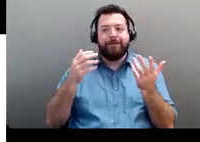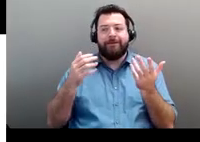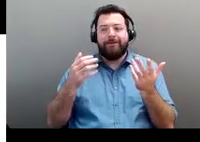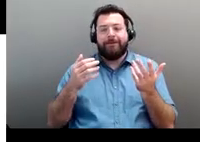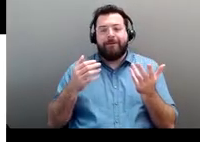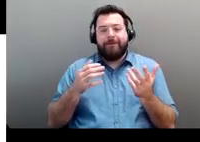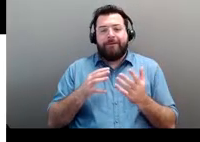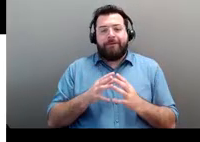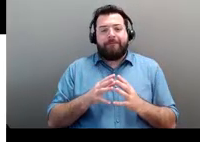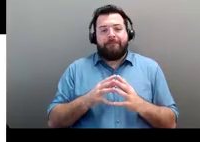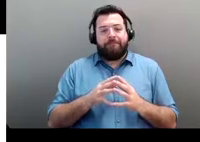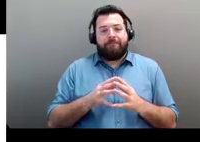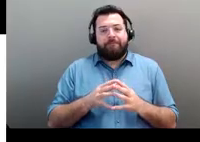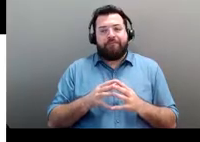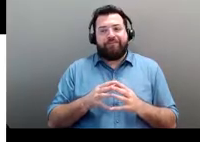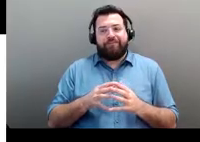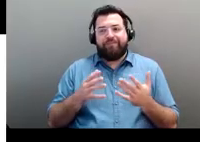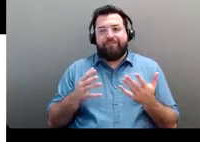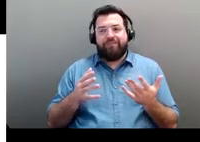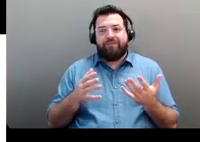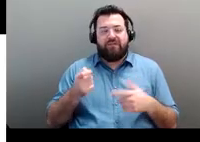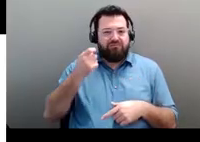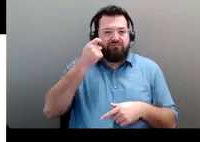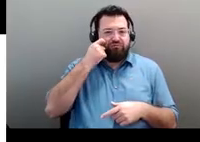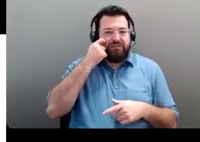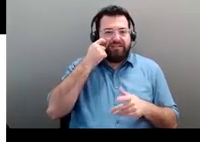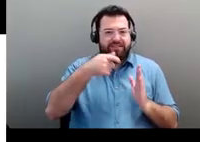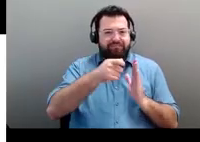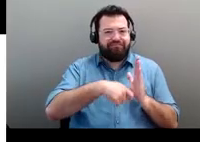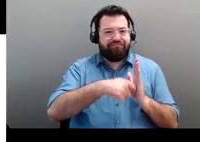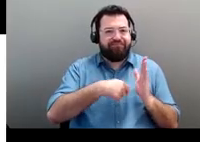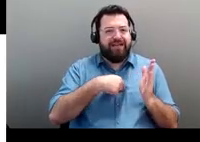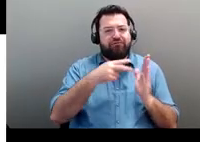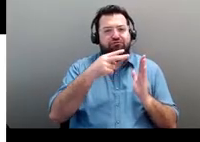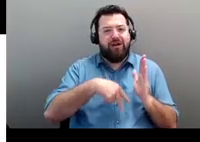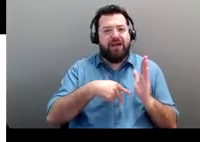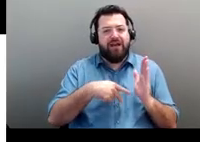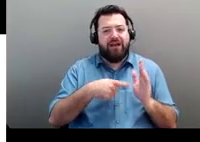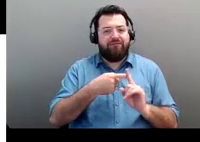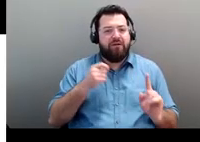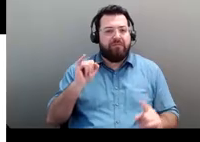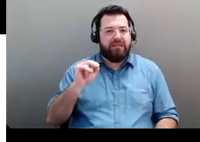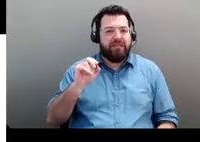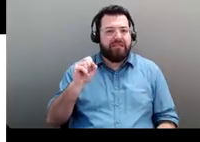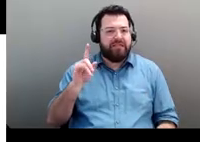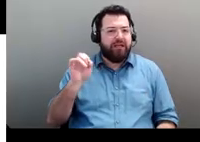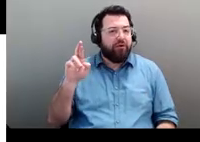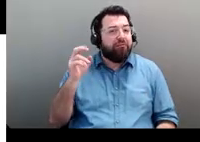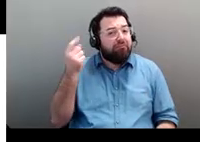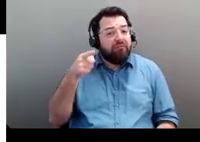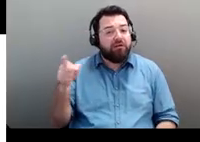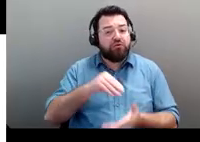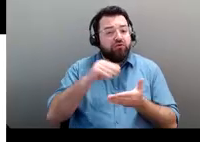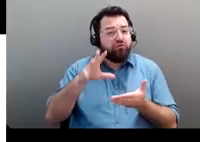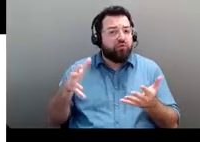Recent a recent report that I read from Inside Higher Ed found that students are wanting